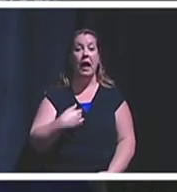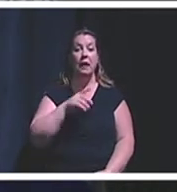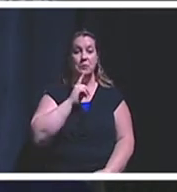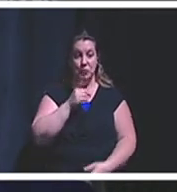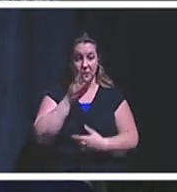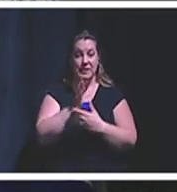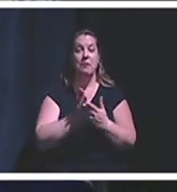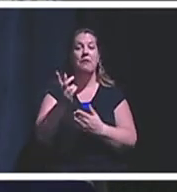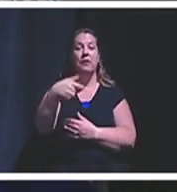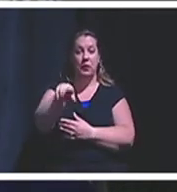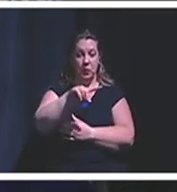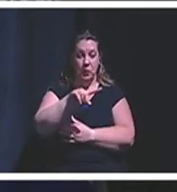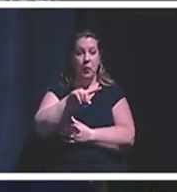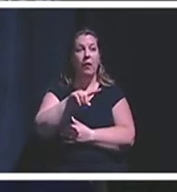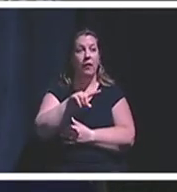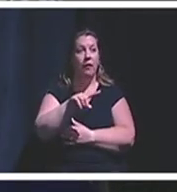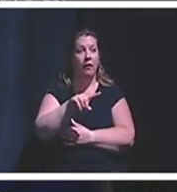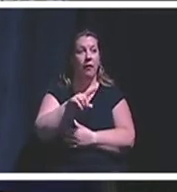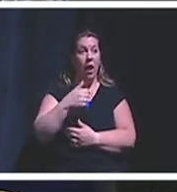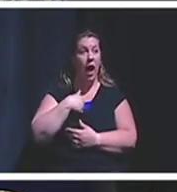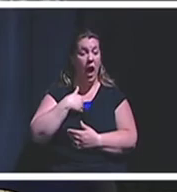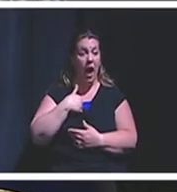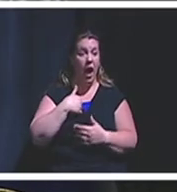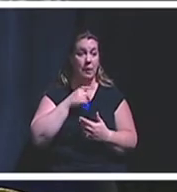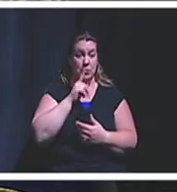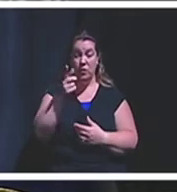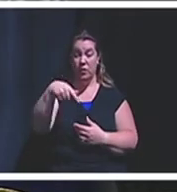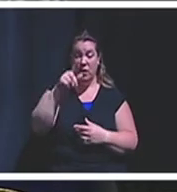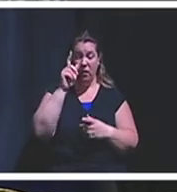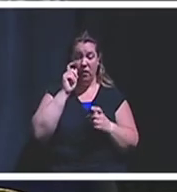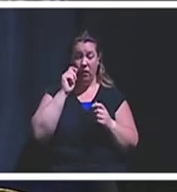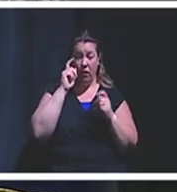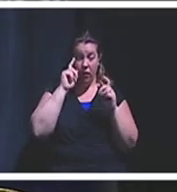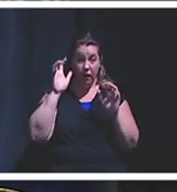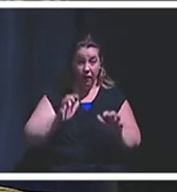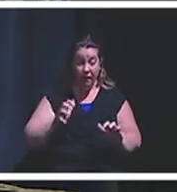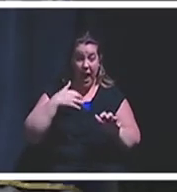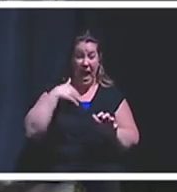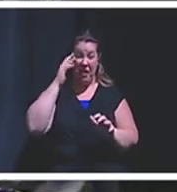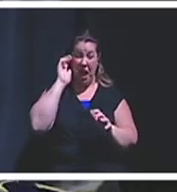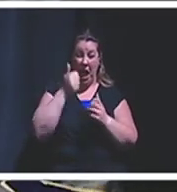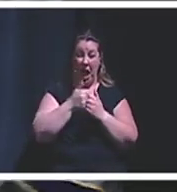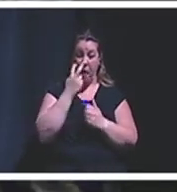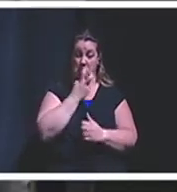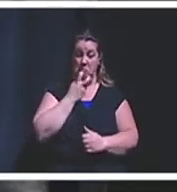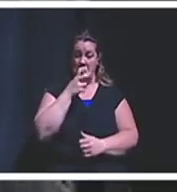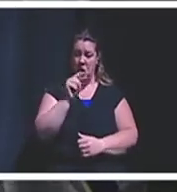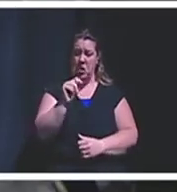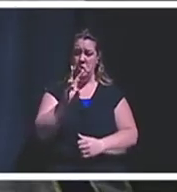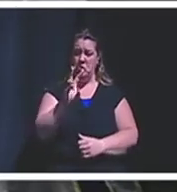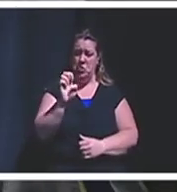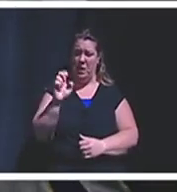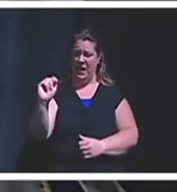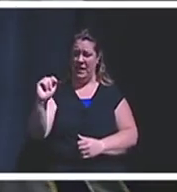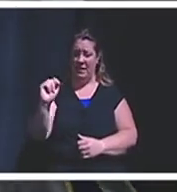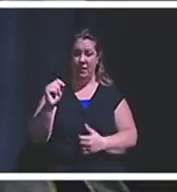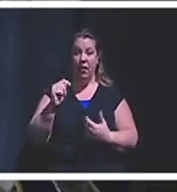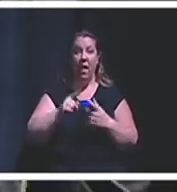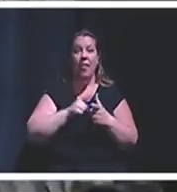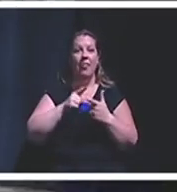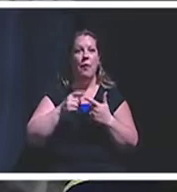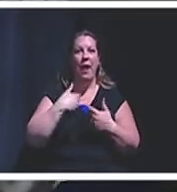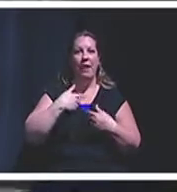surprised that I know how to pronounce tweet. Then there's even hashtag.